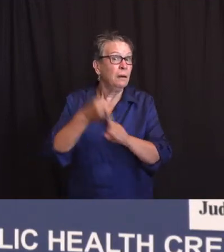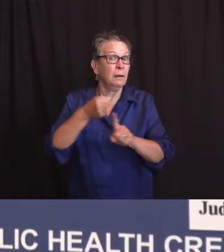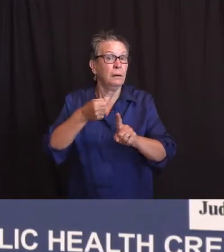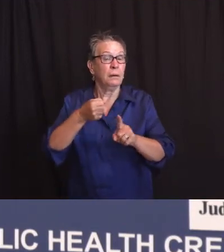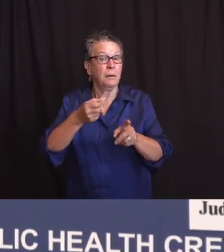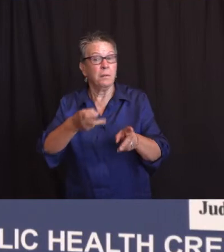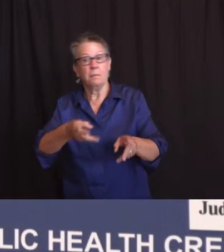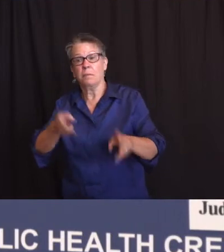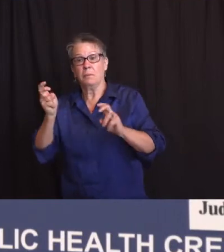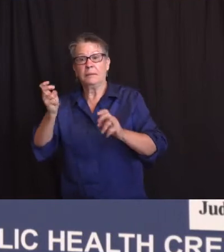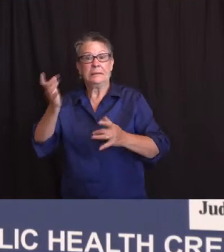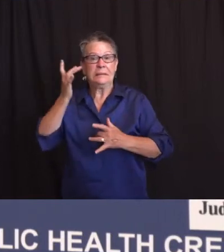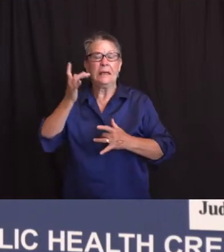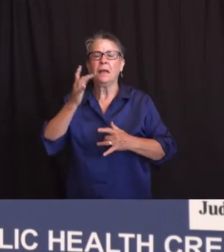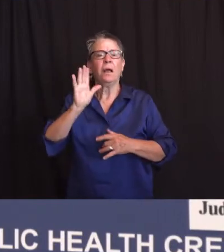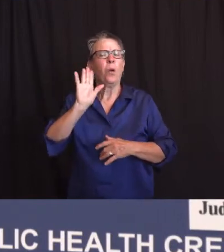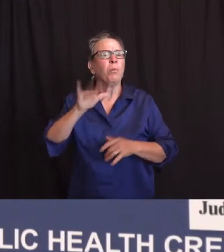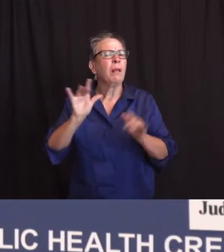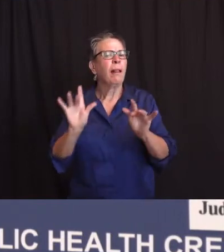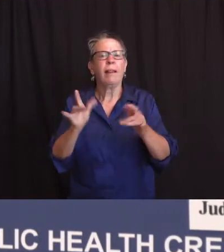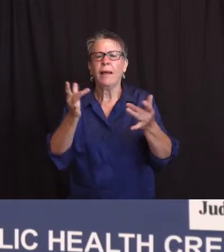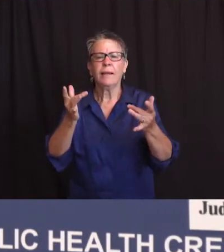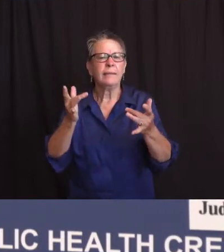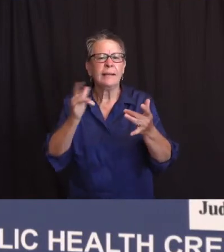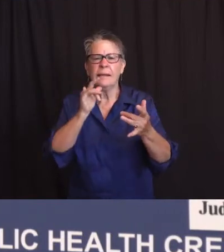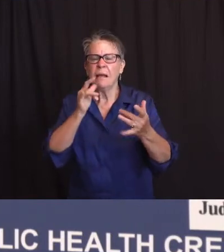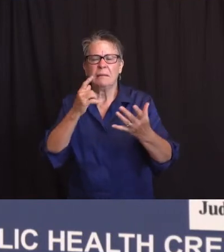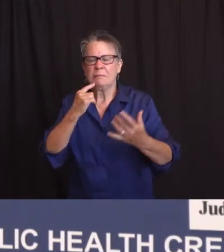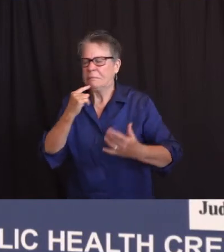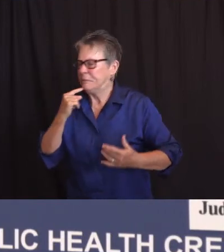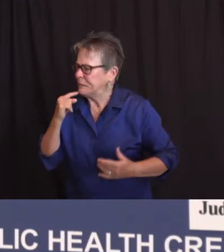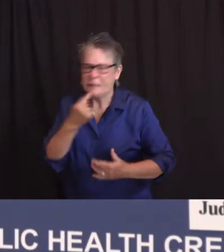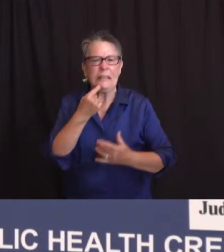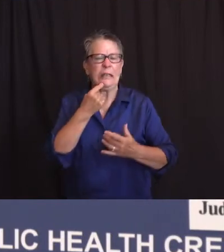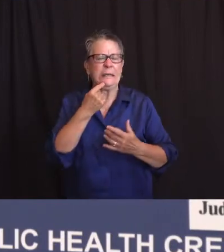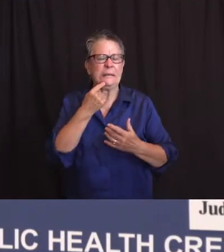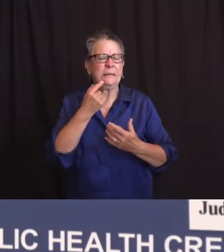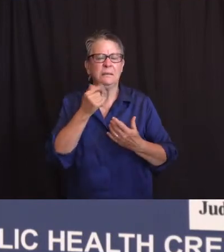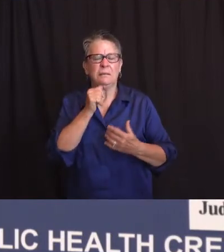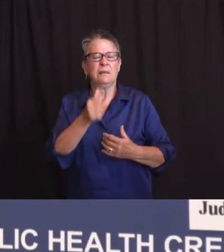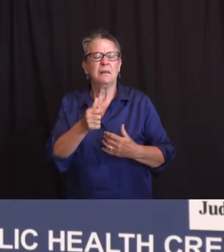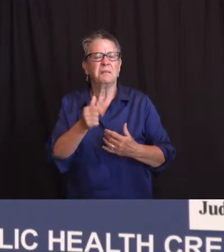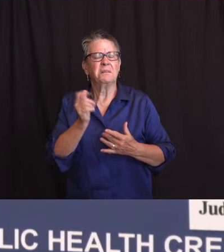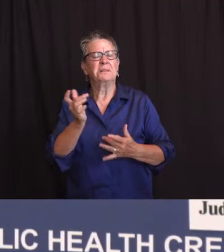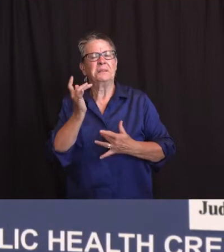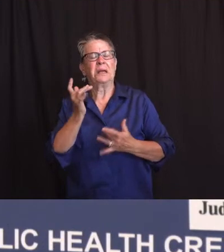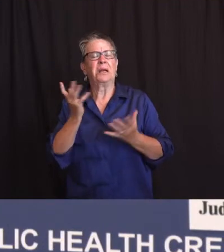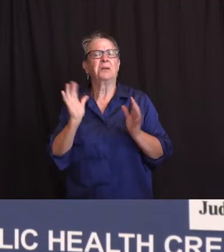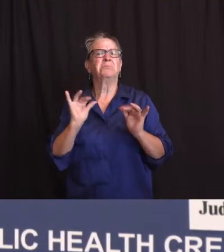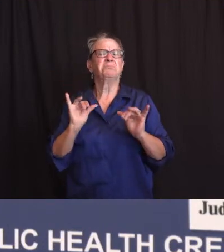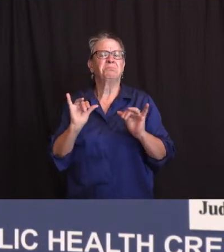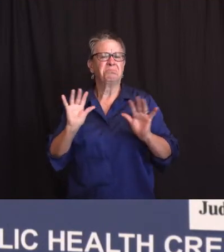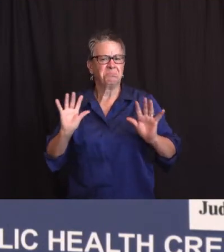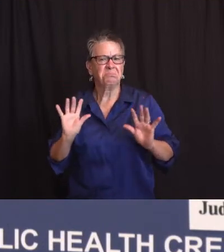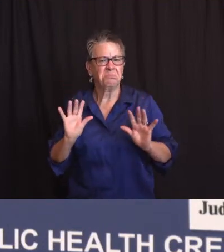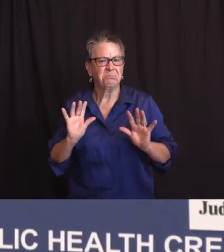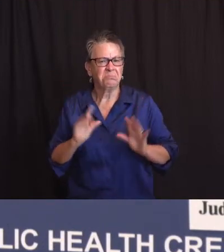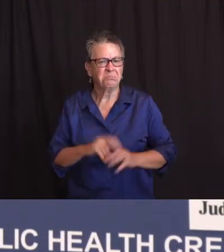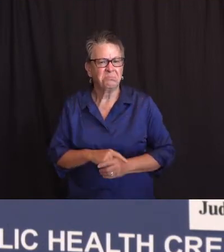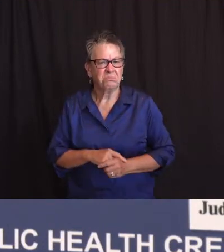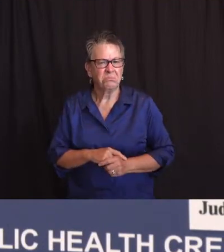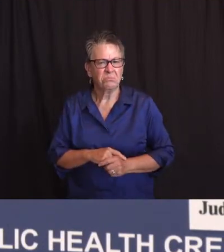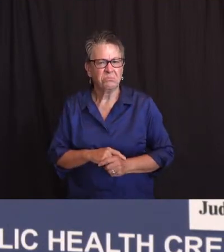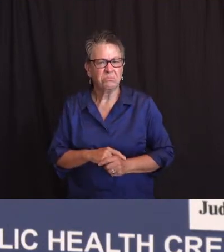more vulnerable, they might have a much worse outcome. So certainly if I'm going somewhere where I think I might be putting other people at risk, I'm much more likely to get